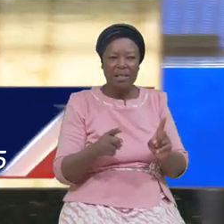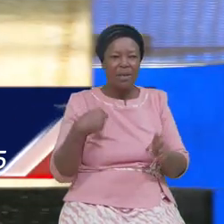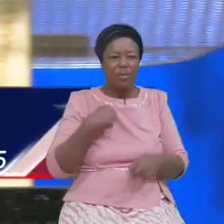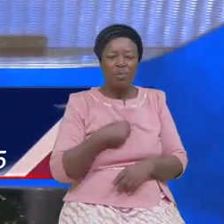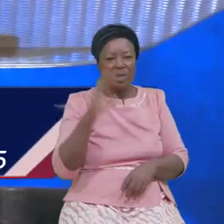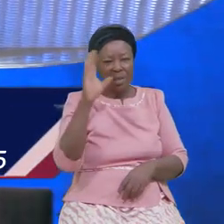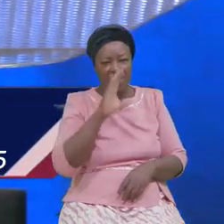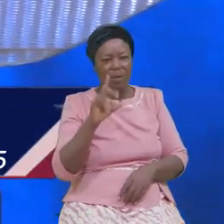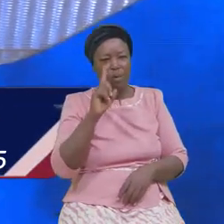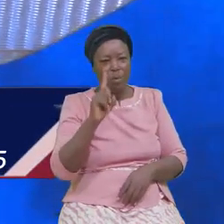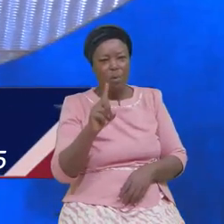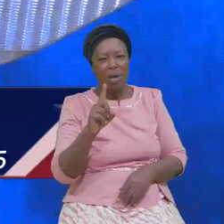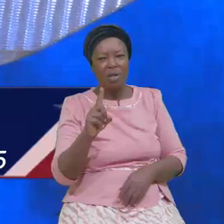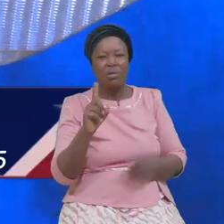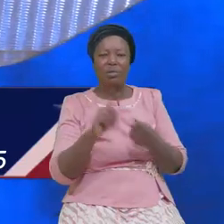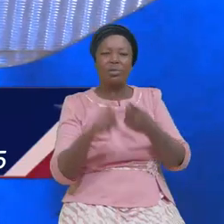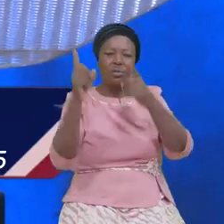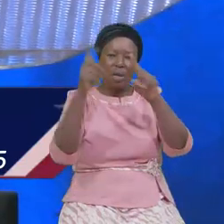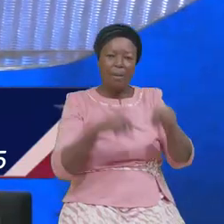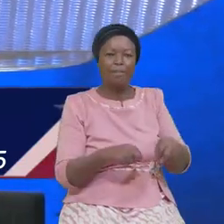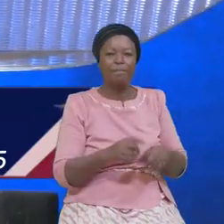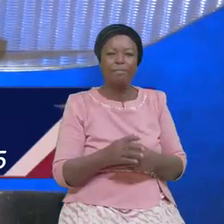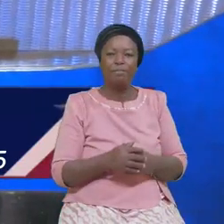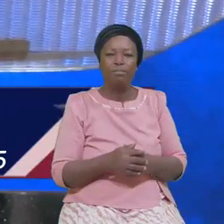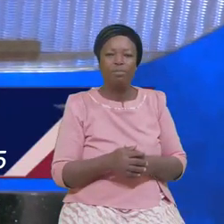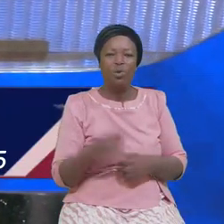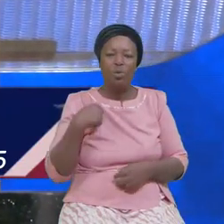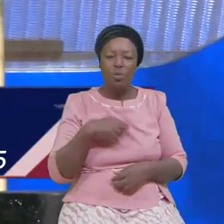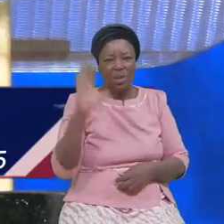seek one to come.